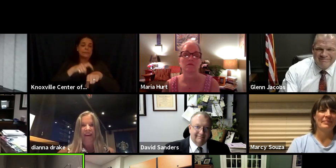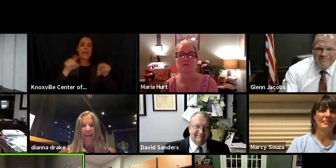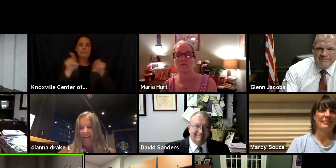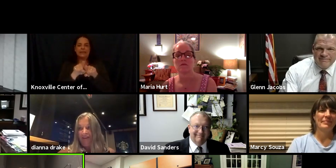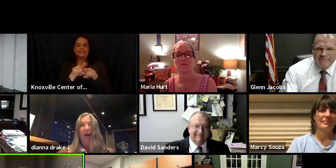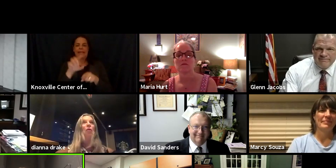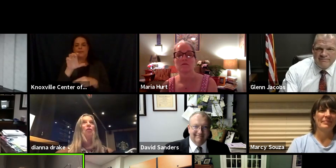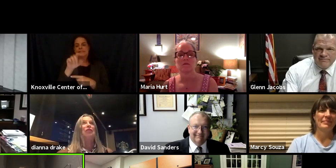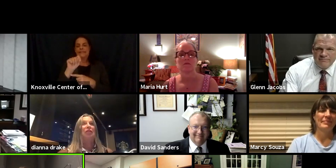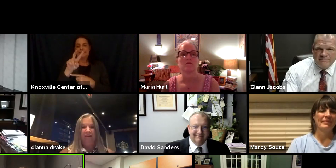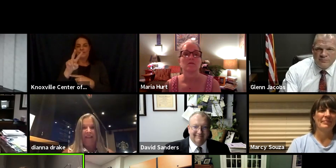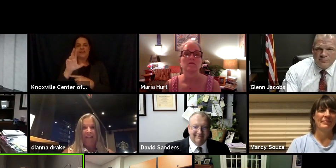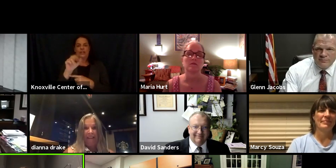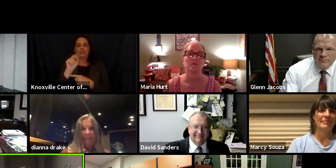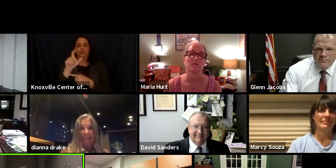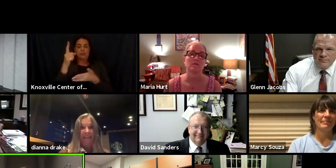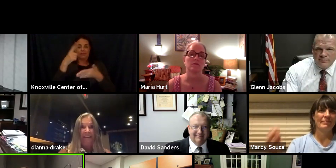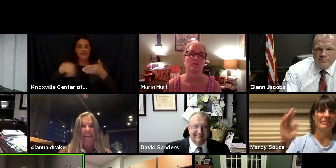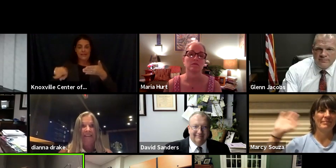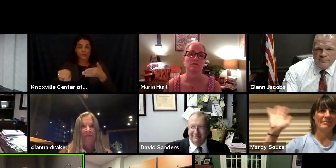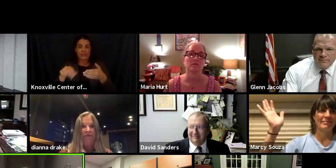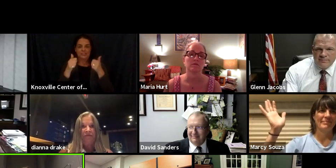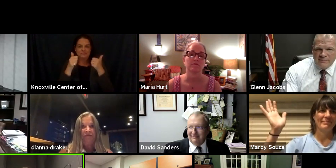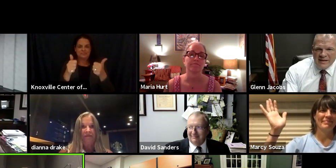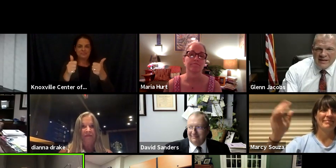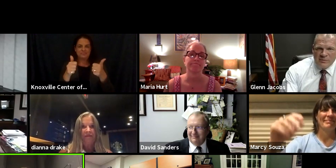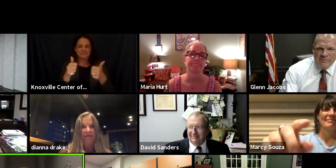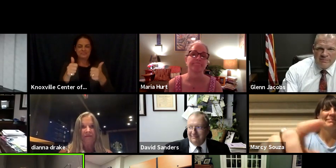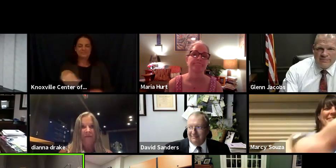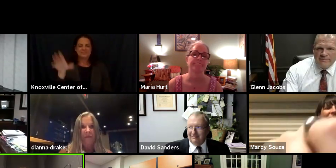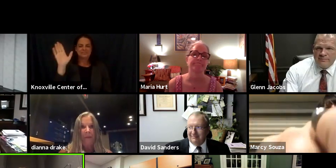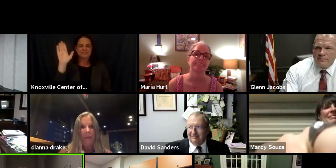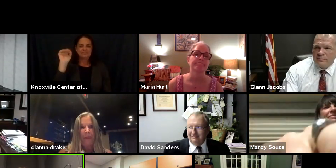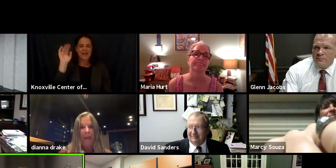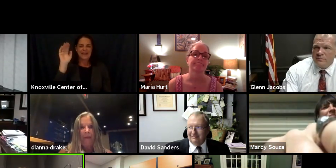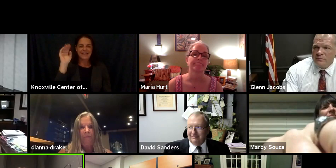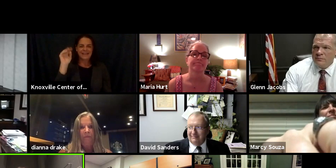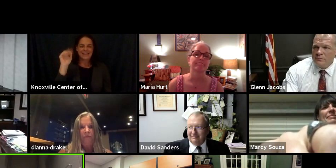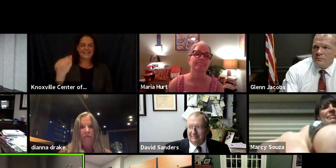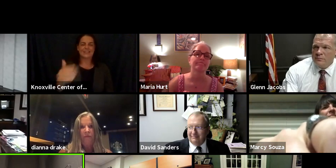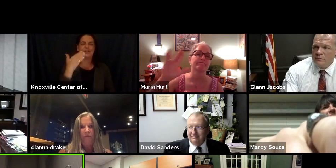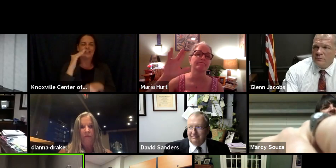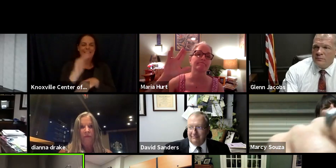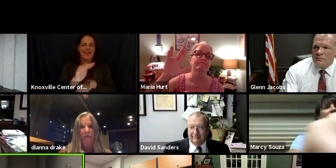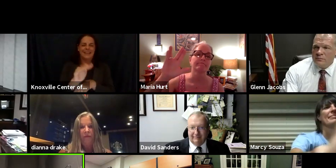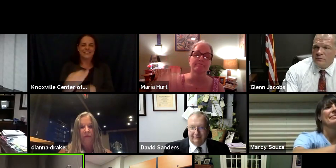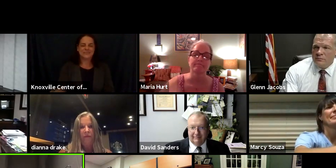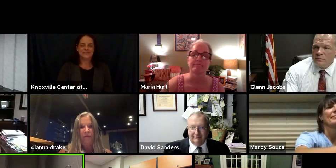community TV channel next week then. How's that? Good night, everybody. Thank you.